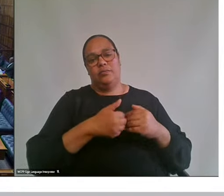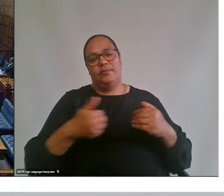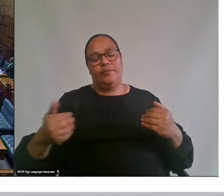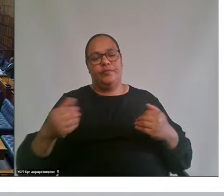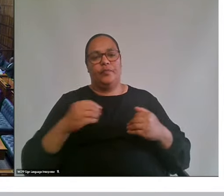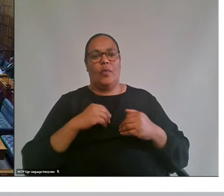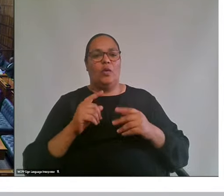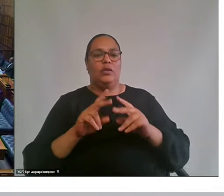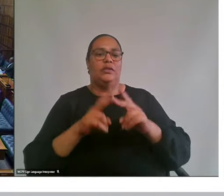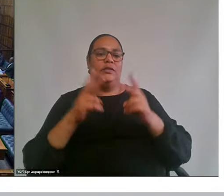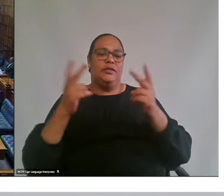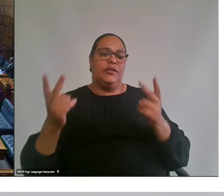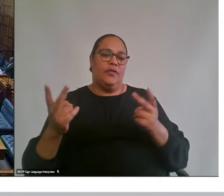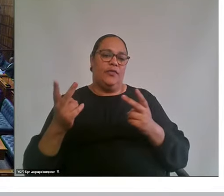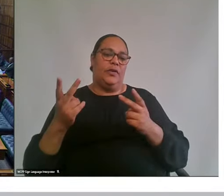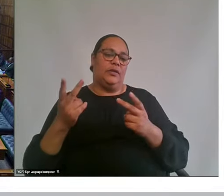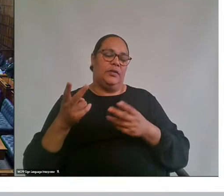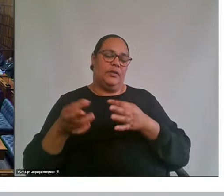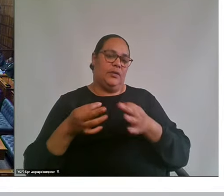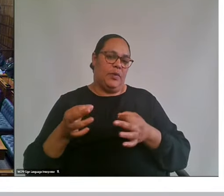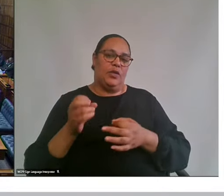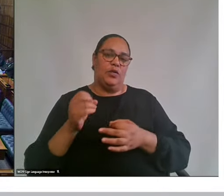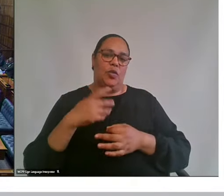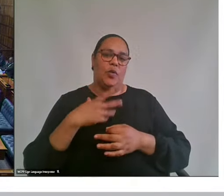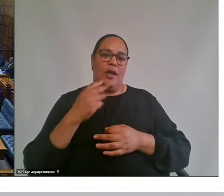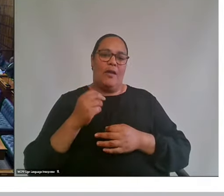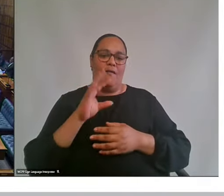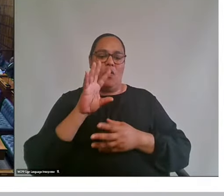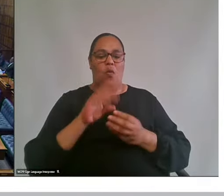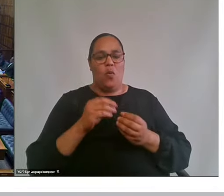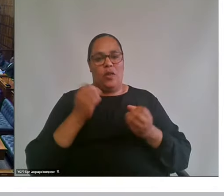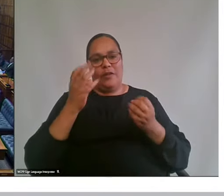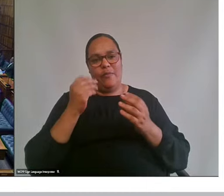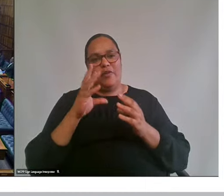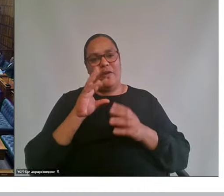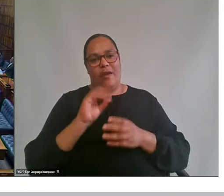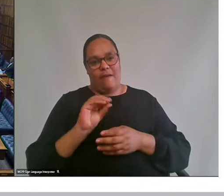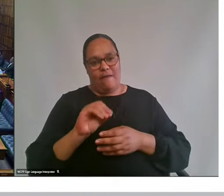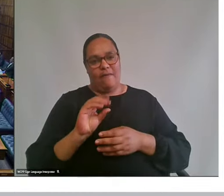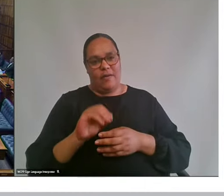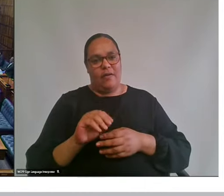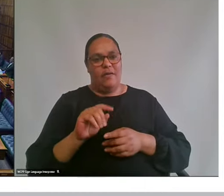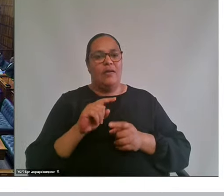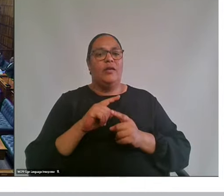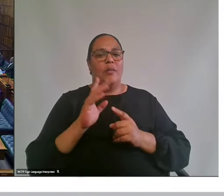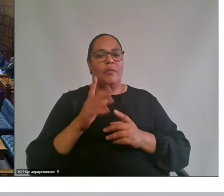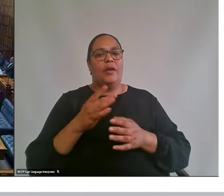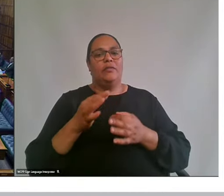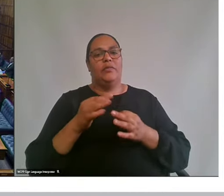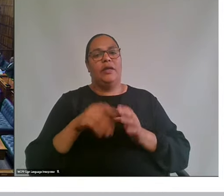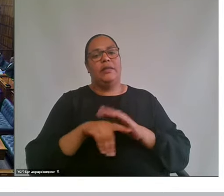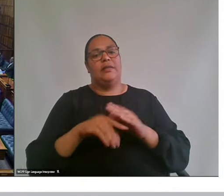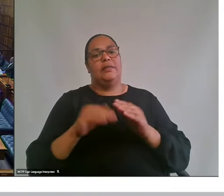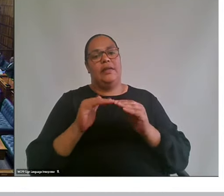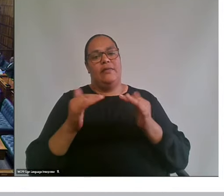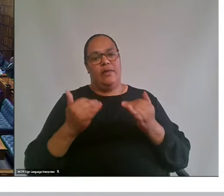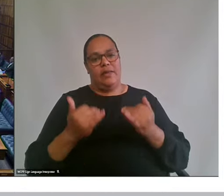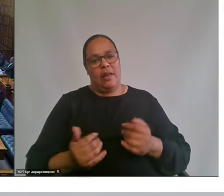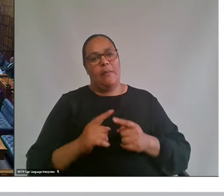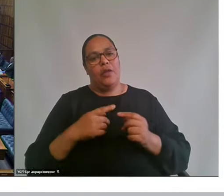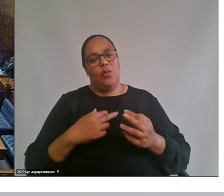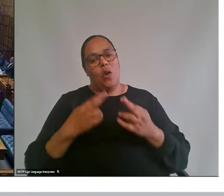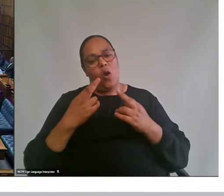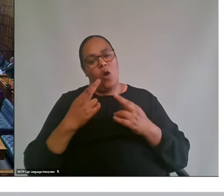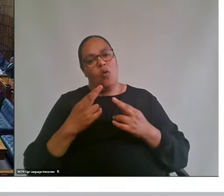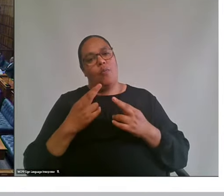different um districts so we have got all of the data disaggregated to District level at the moment and we're hoping